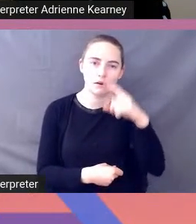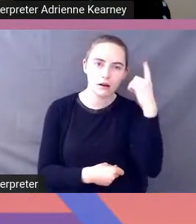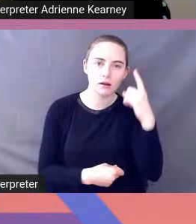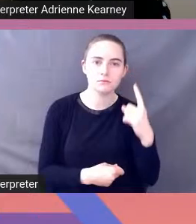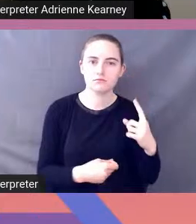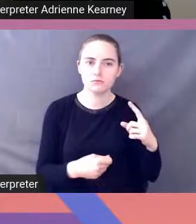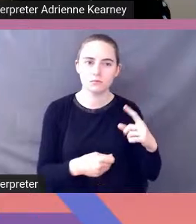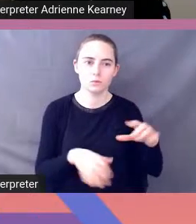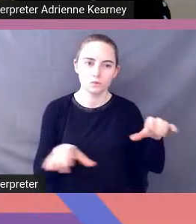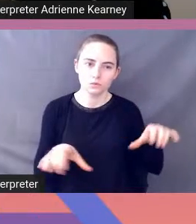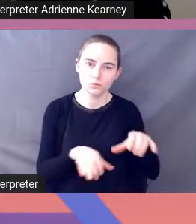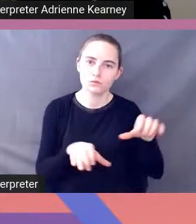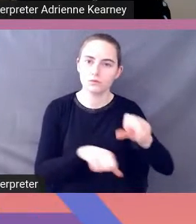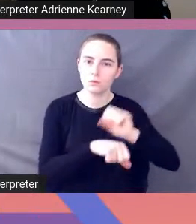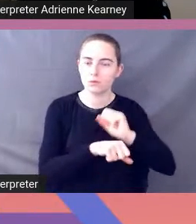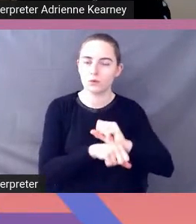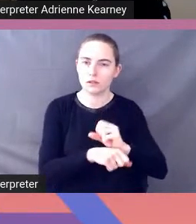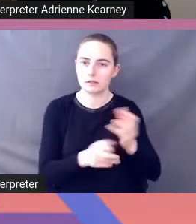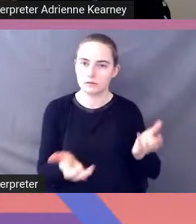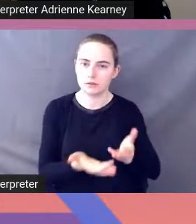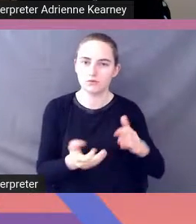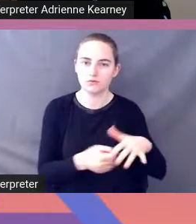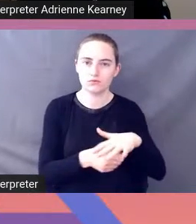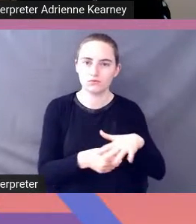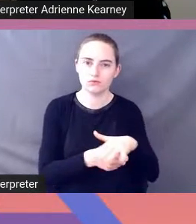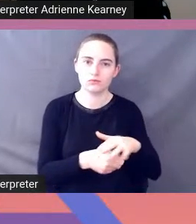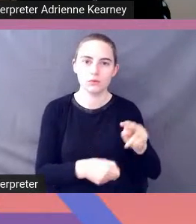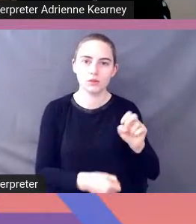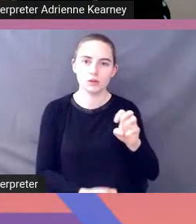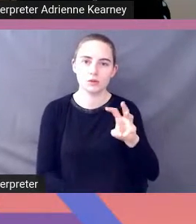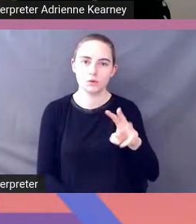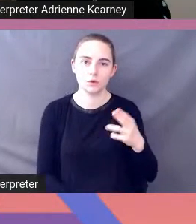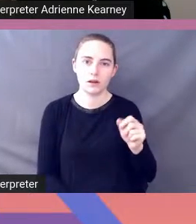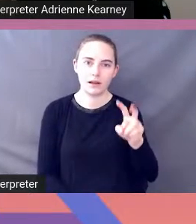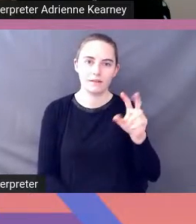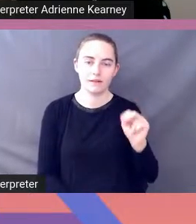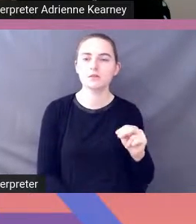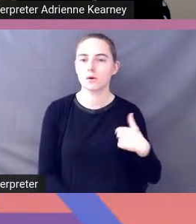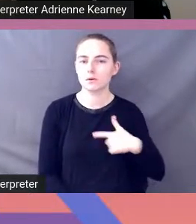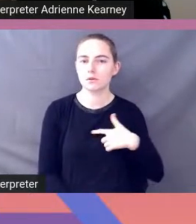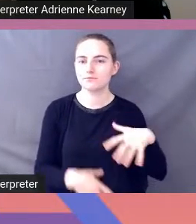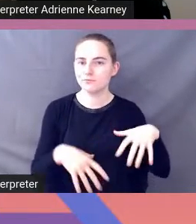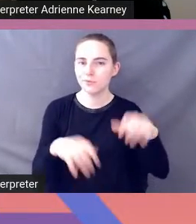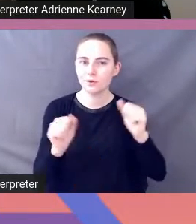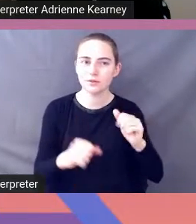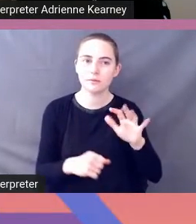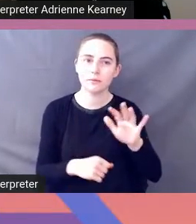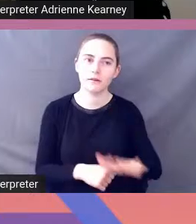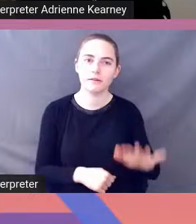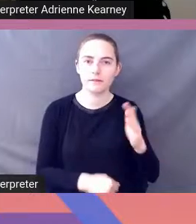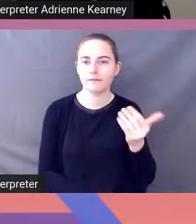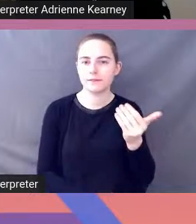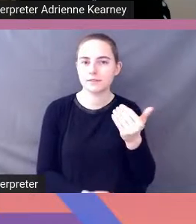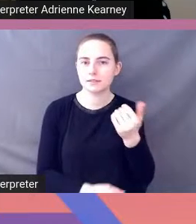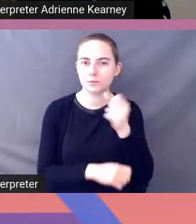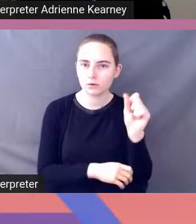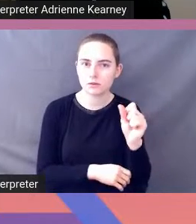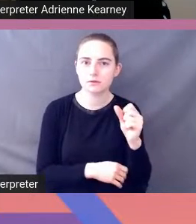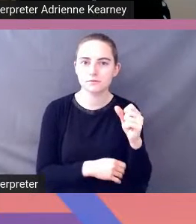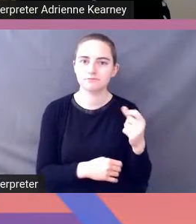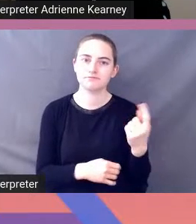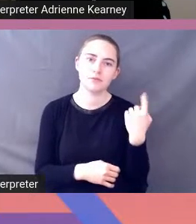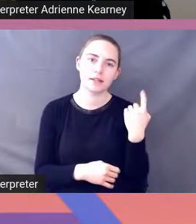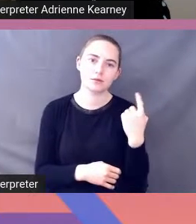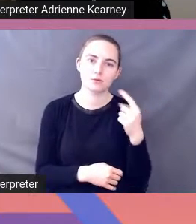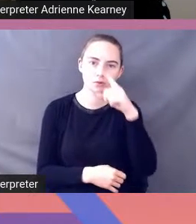like probably 15 protests over the course of the summer and like several events. We got to do a Black Art Matters